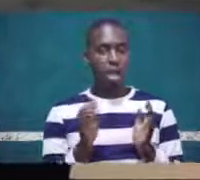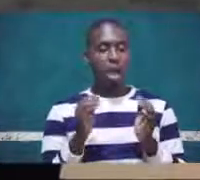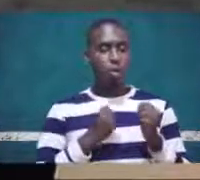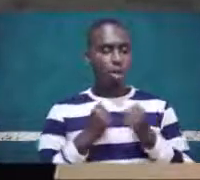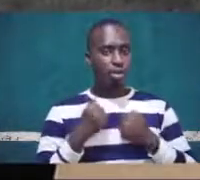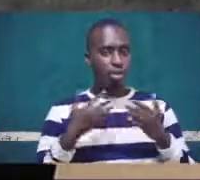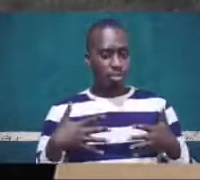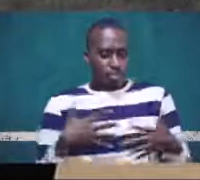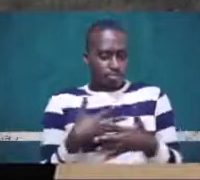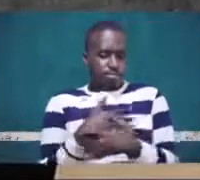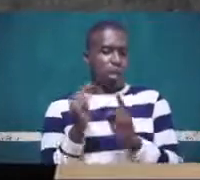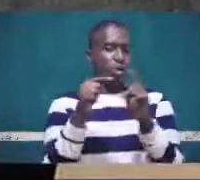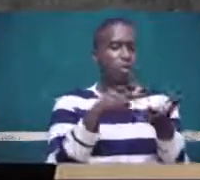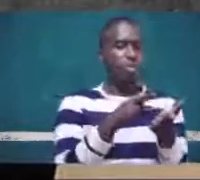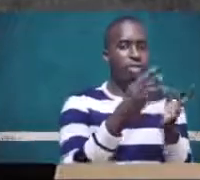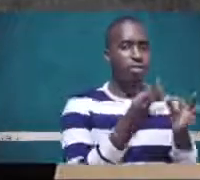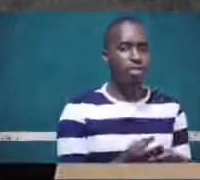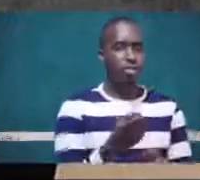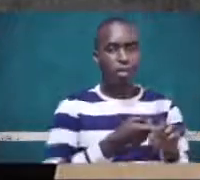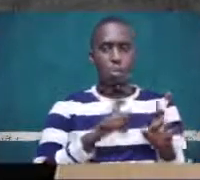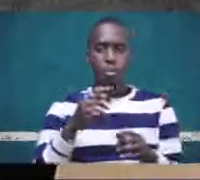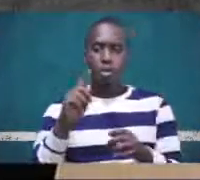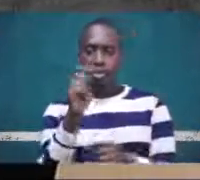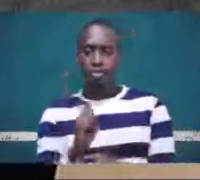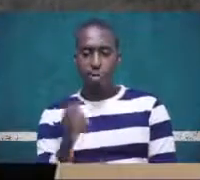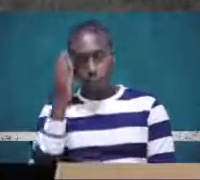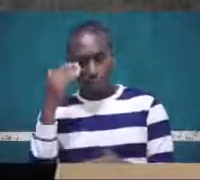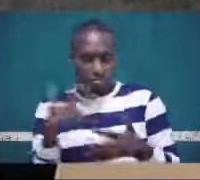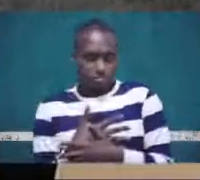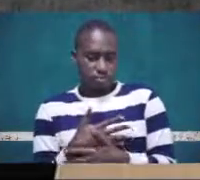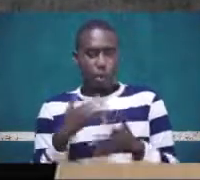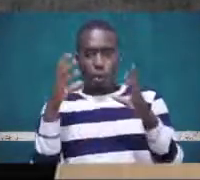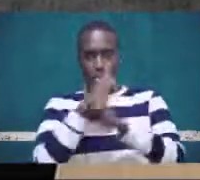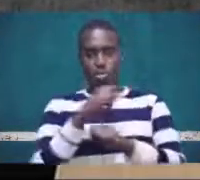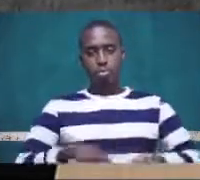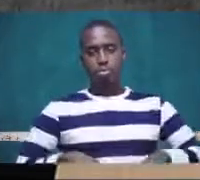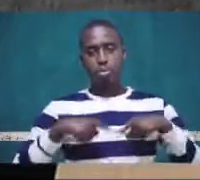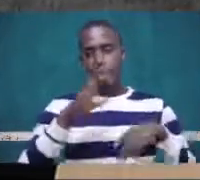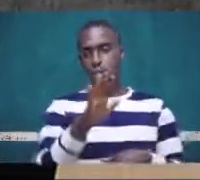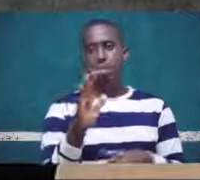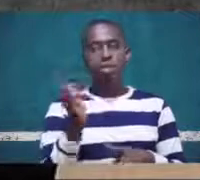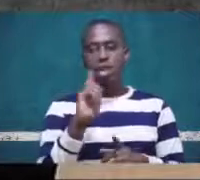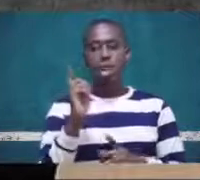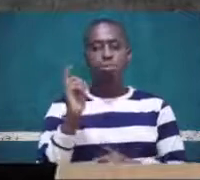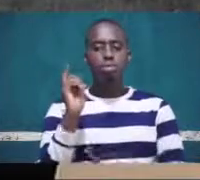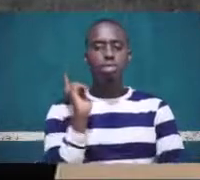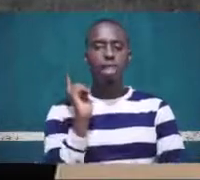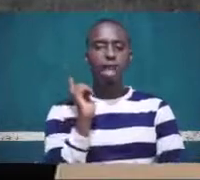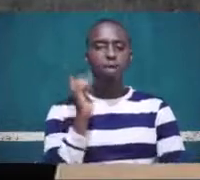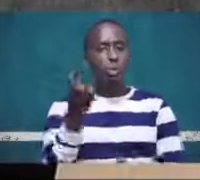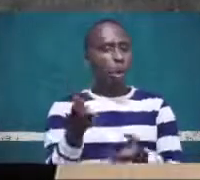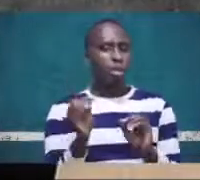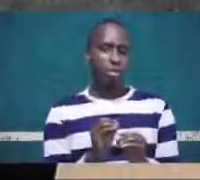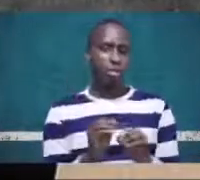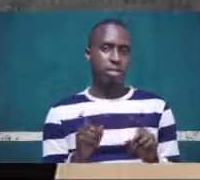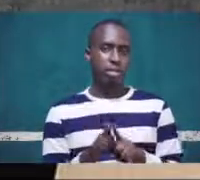Rwandans will be scared to go and buy goods from Tanzania because they are scared to lose their lives. There is insecurity. Now, in order for trade to